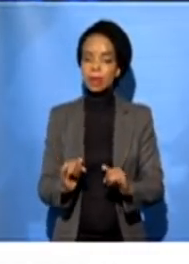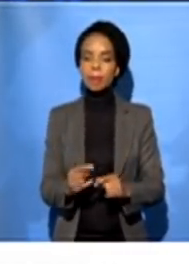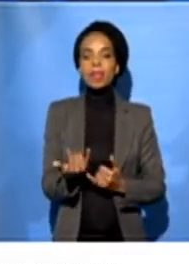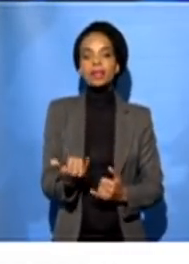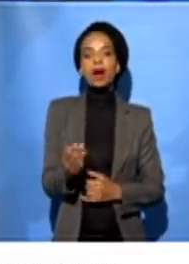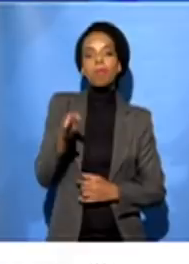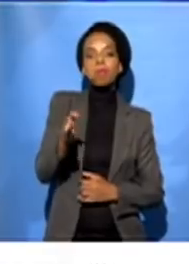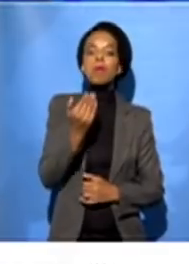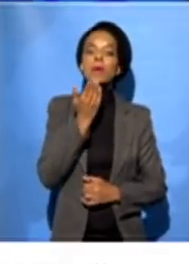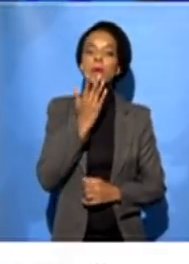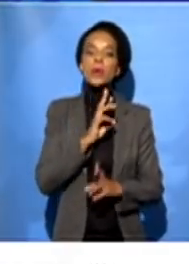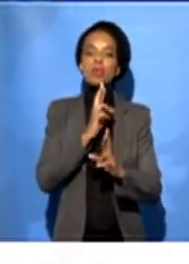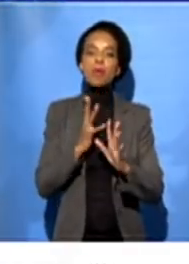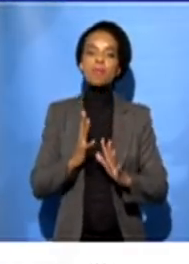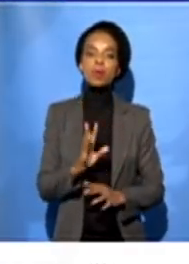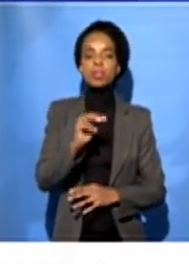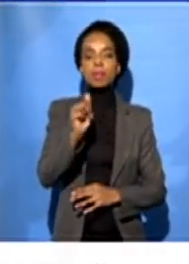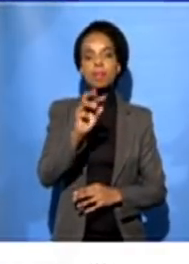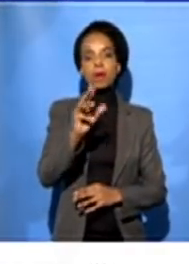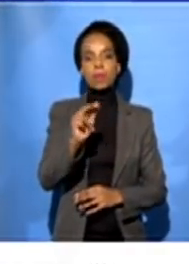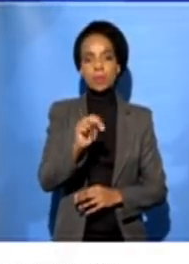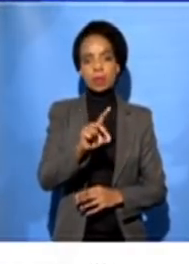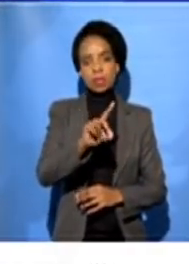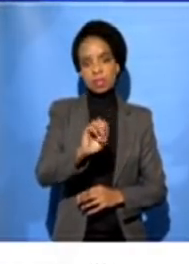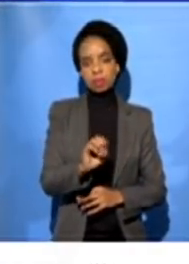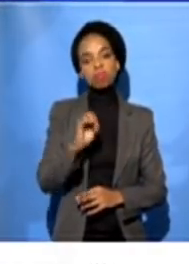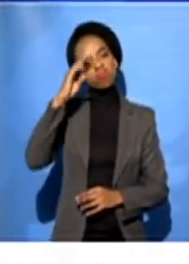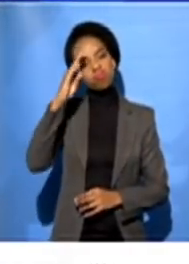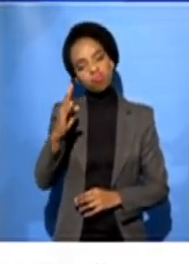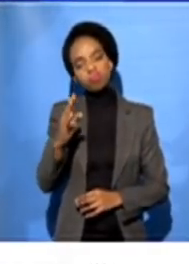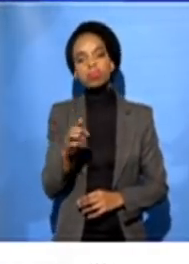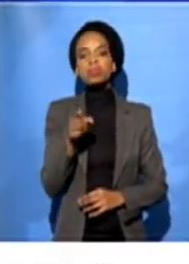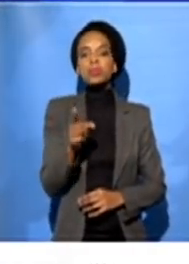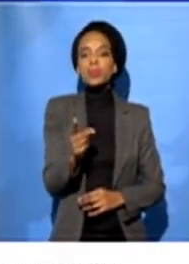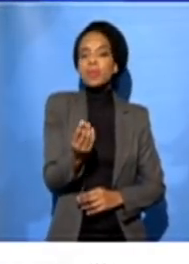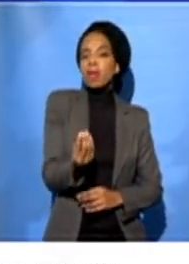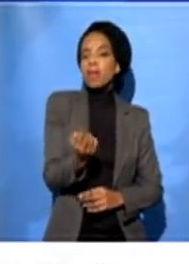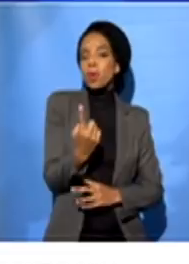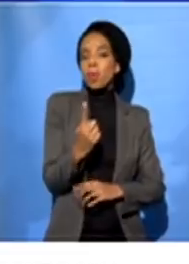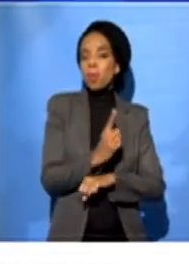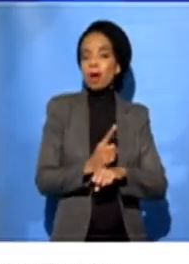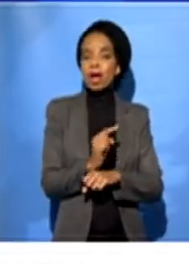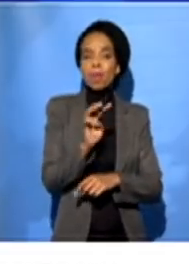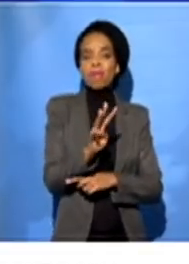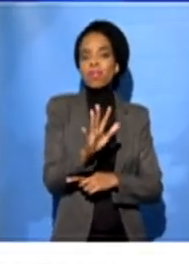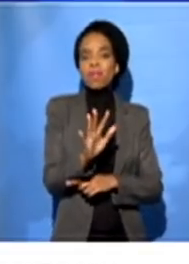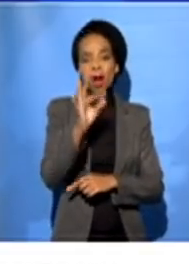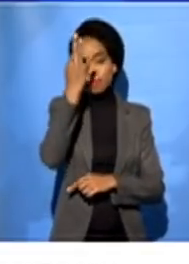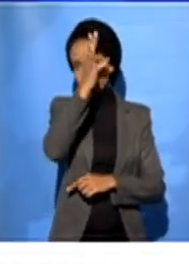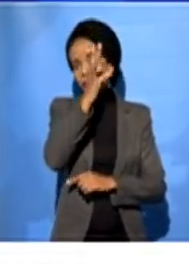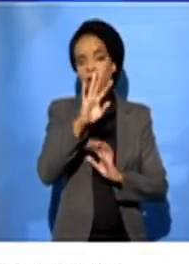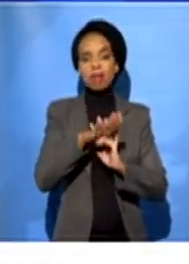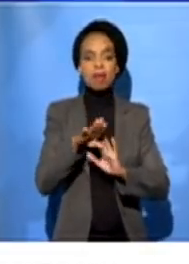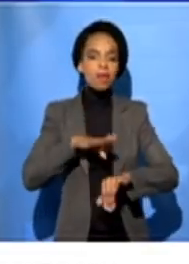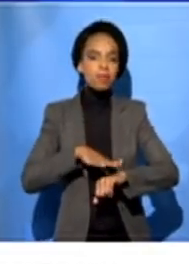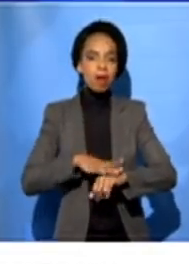ground there is Collen Lemawane. Let's cross to him now. Collen, good evening to you. We've got 1 hour 45 minutes to go. How